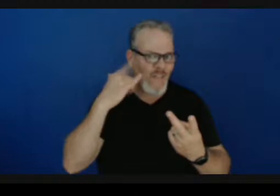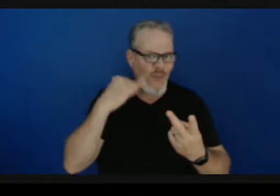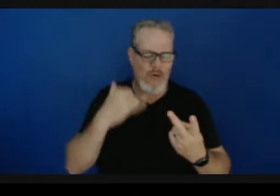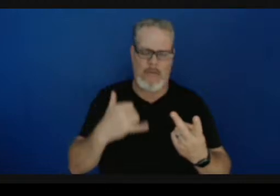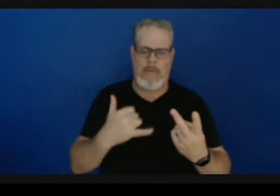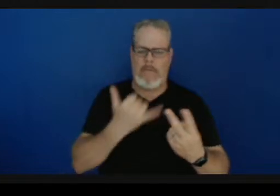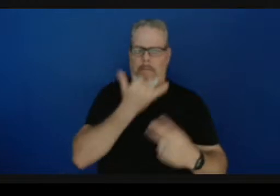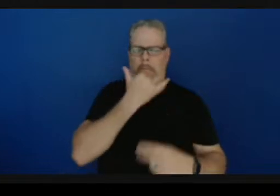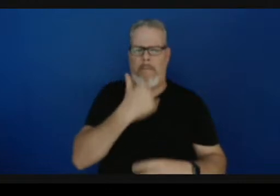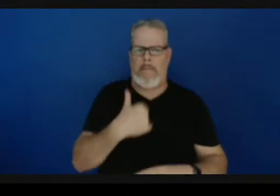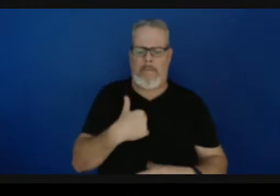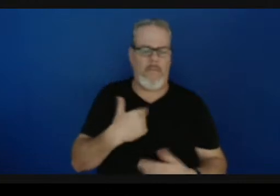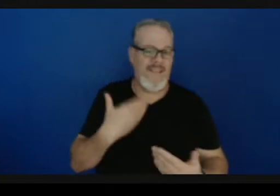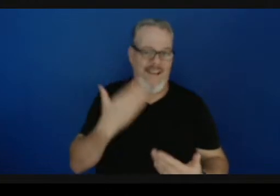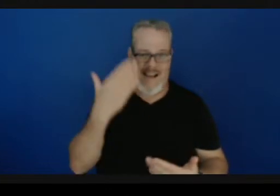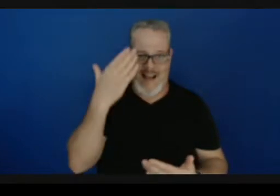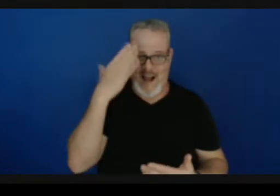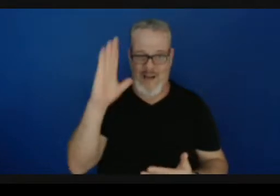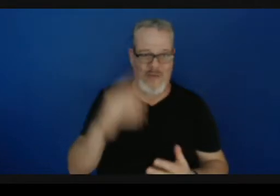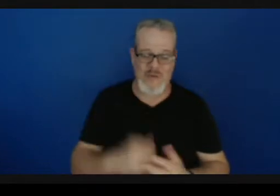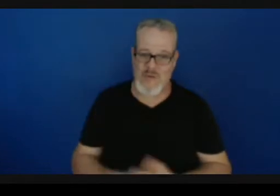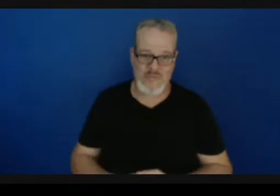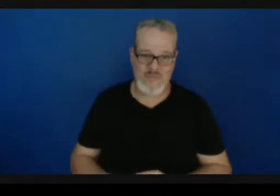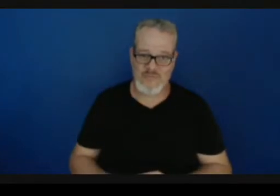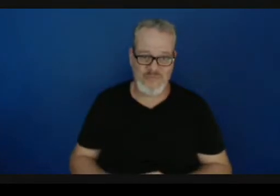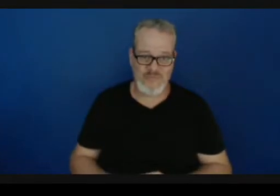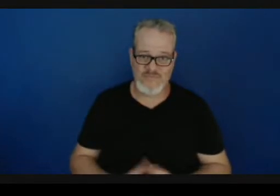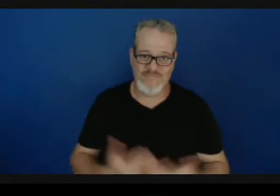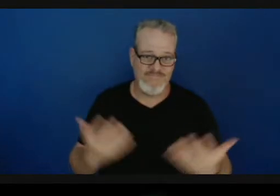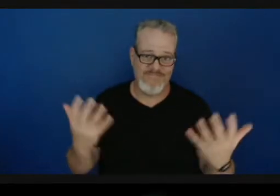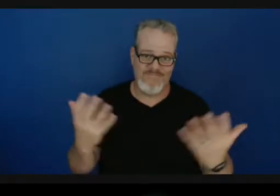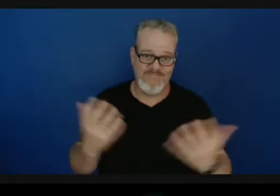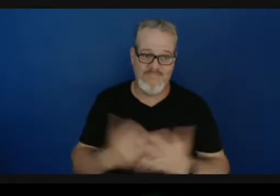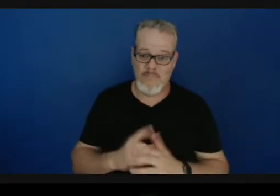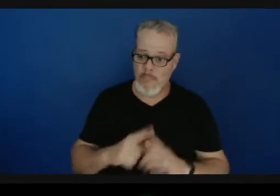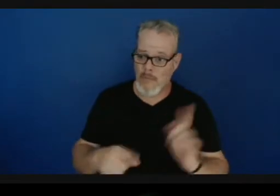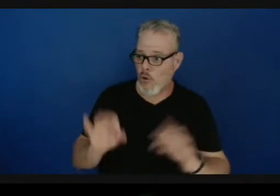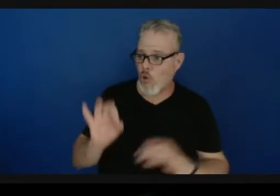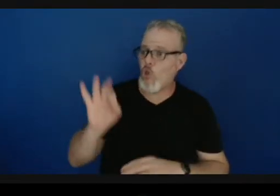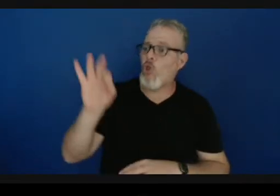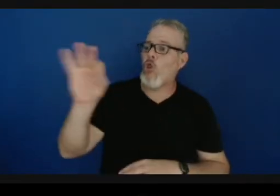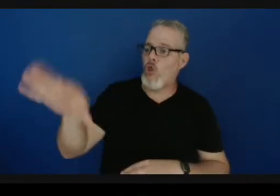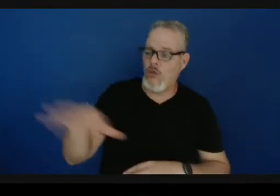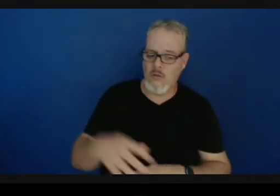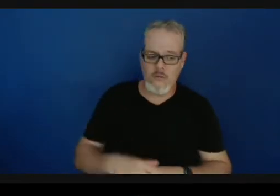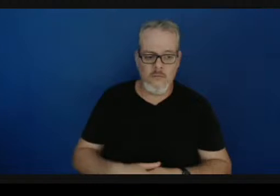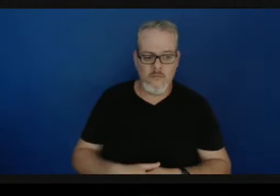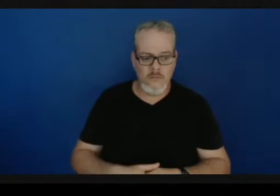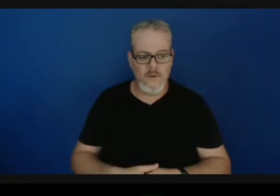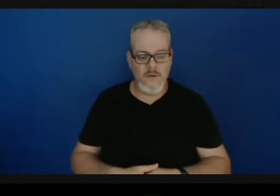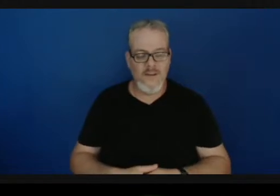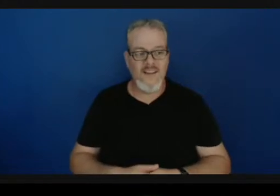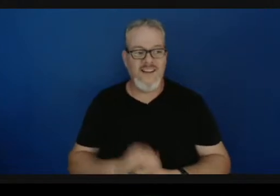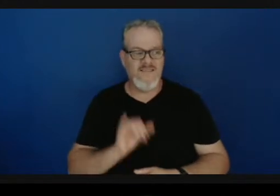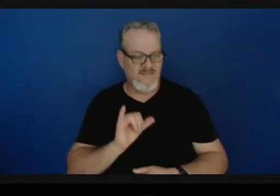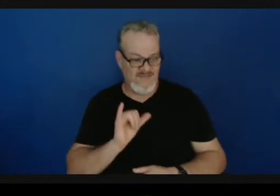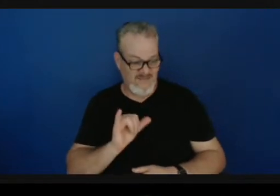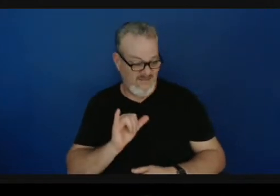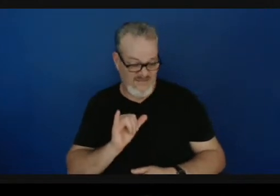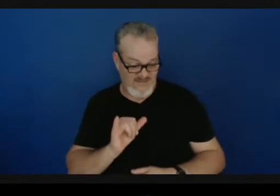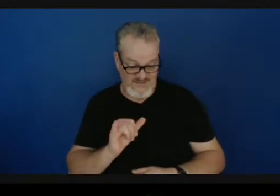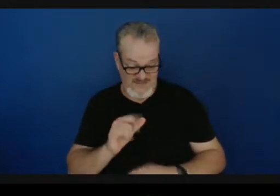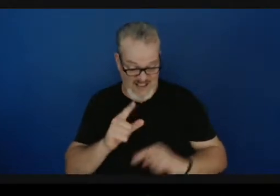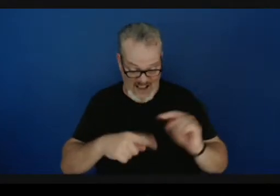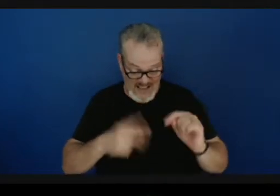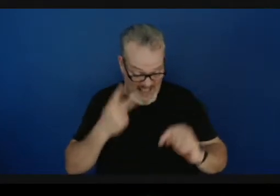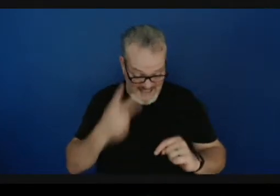So I don't know type of thing on that one, but I figured I'd throw it out there. Yeah, without looking at it, it's hard to